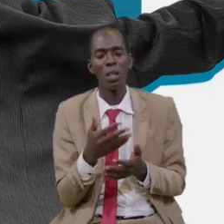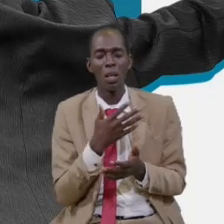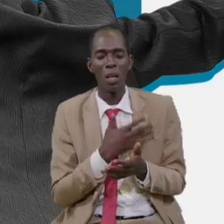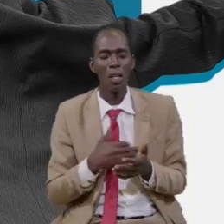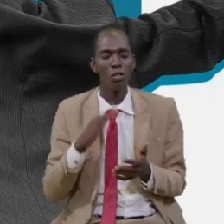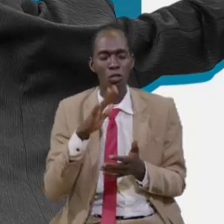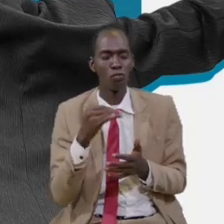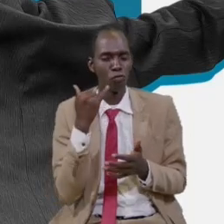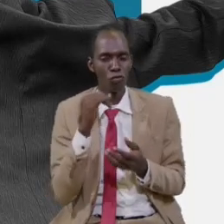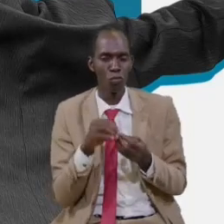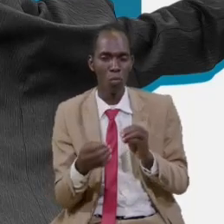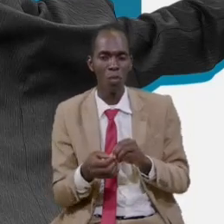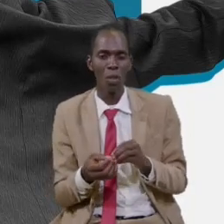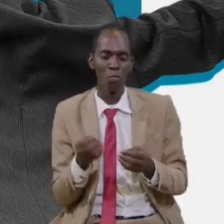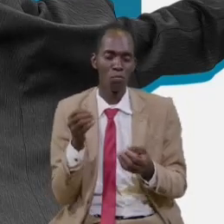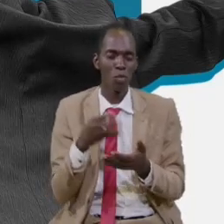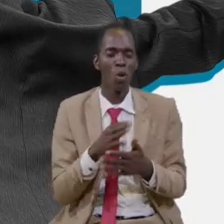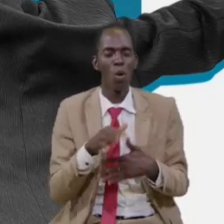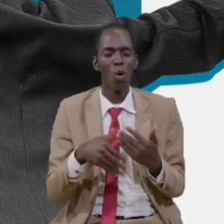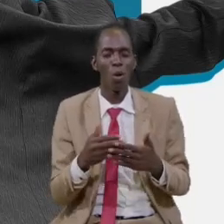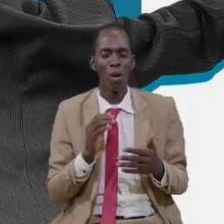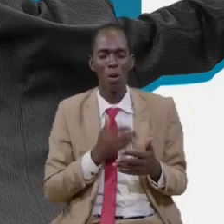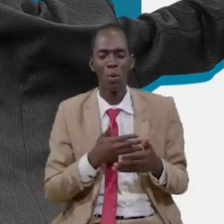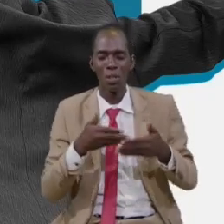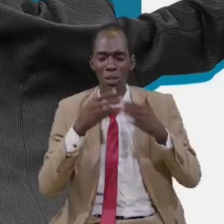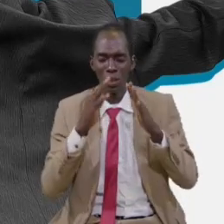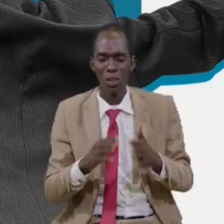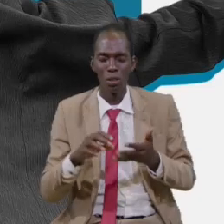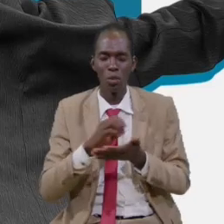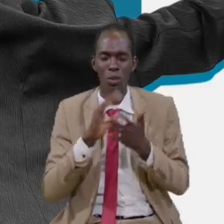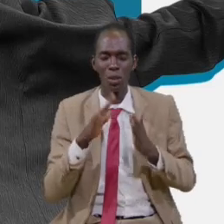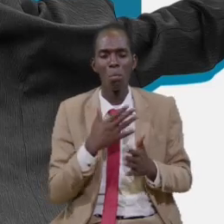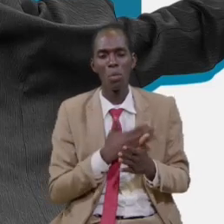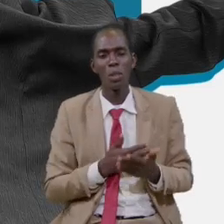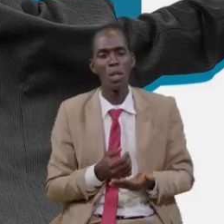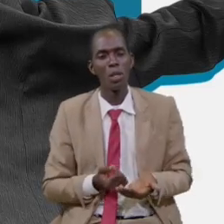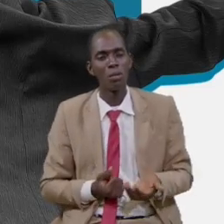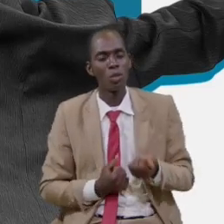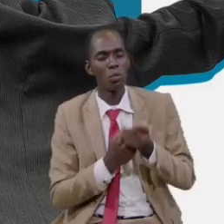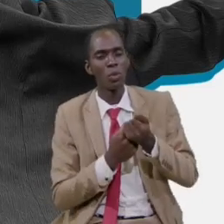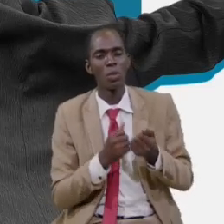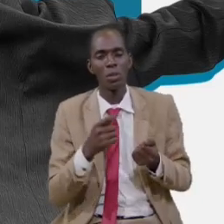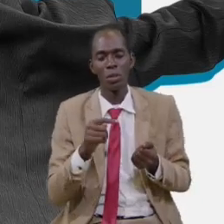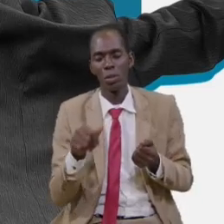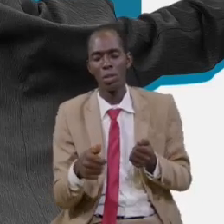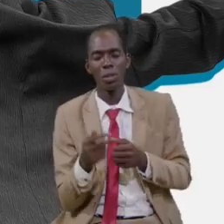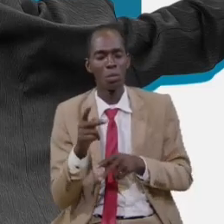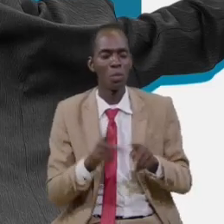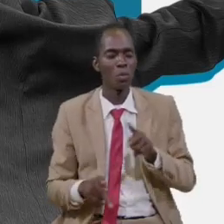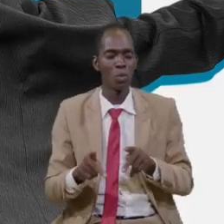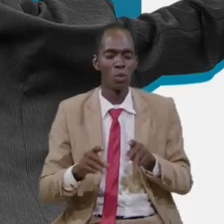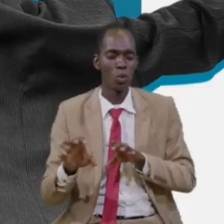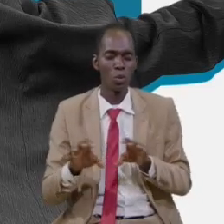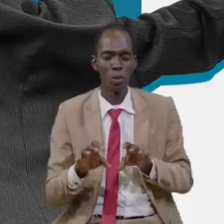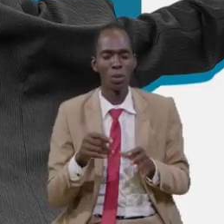counselors, choristers, the Lord strengthen you as you get their details. Please do that